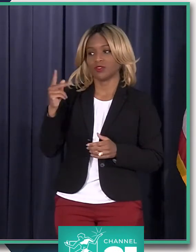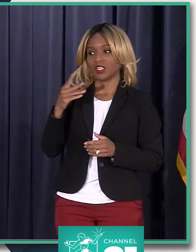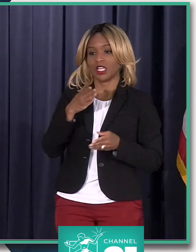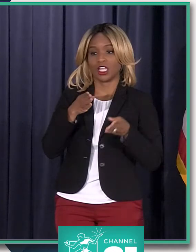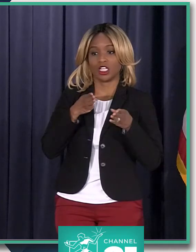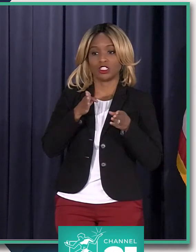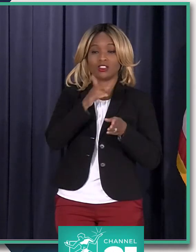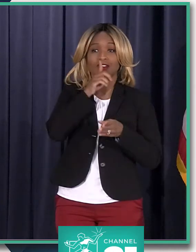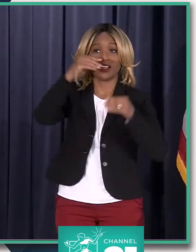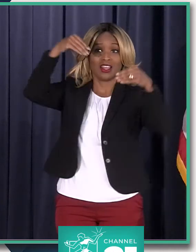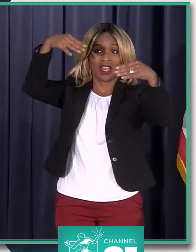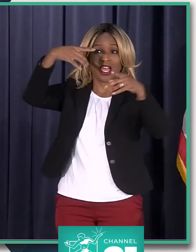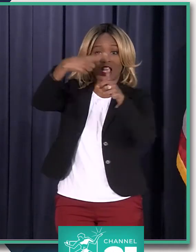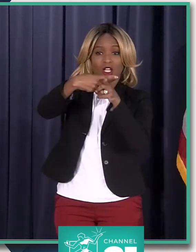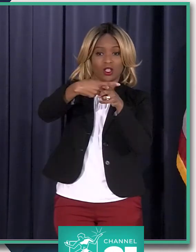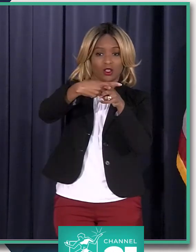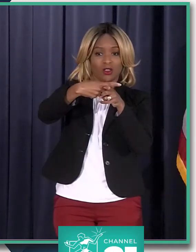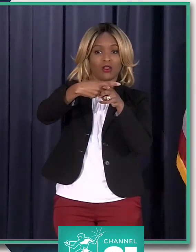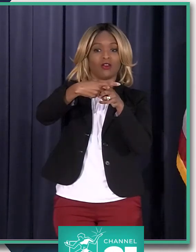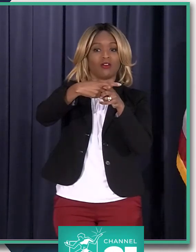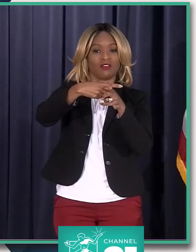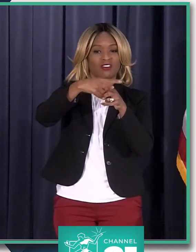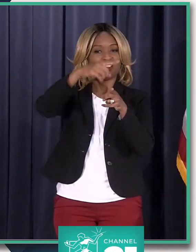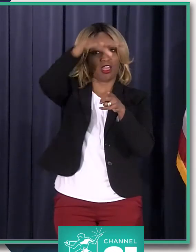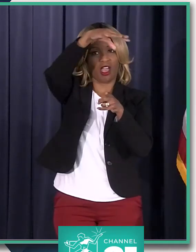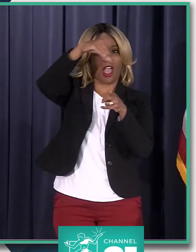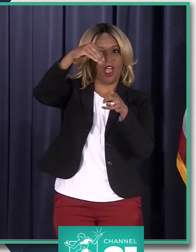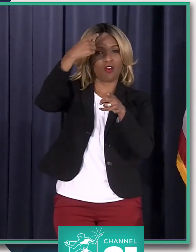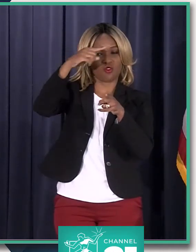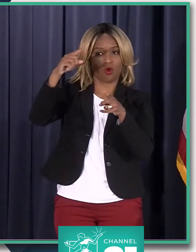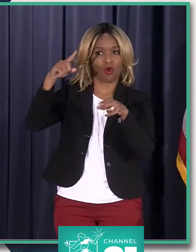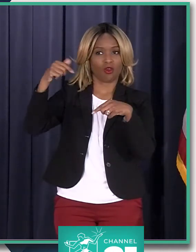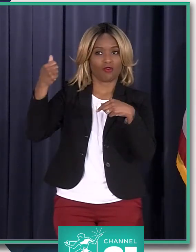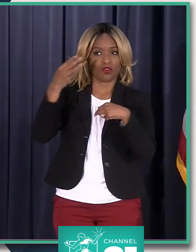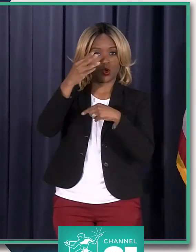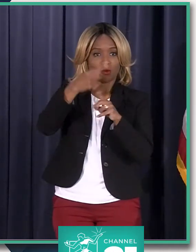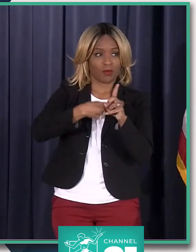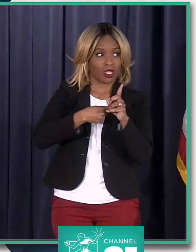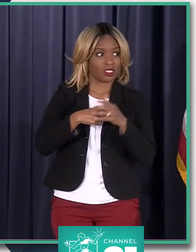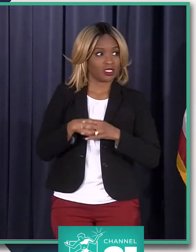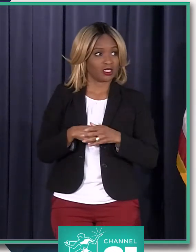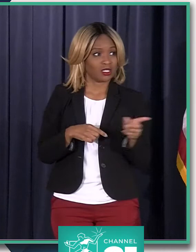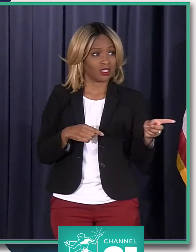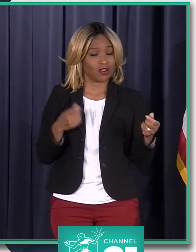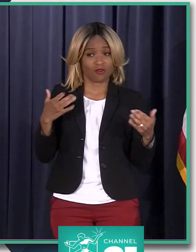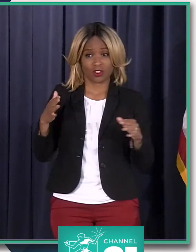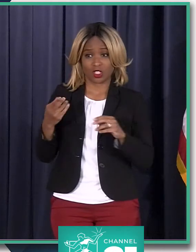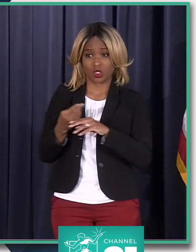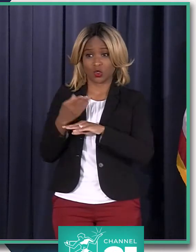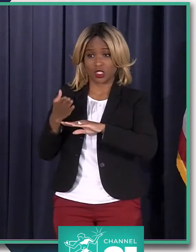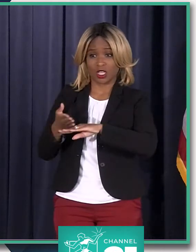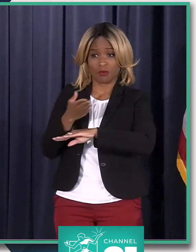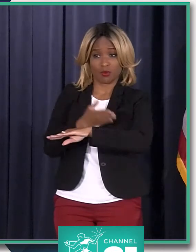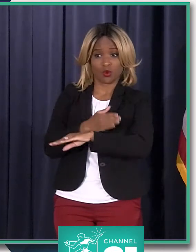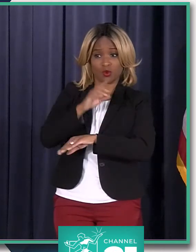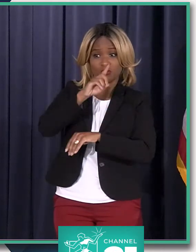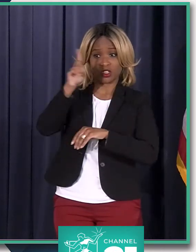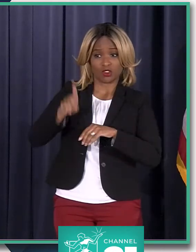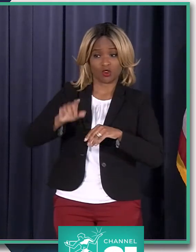light at that corner of Burlingame and Bellatier has been out for a couple of months. Okay, have you used the Improve Detroit app?